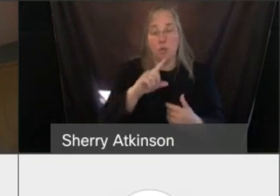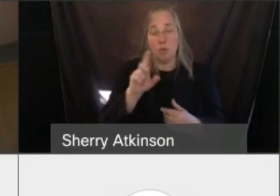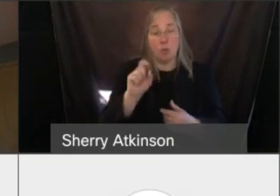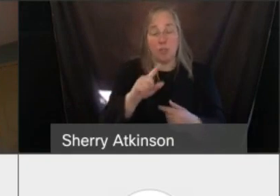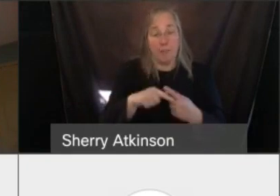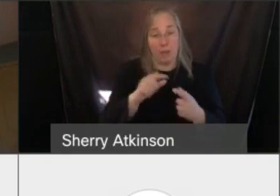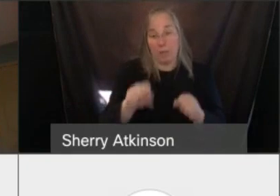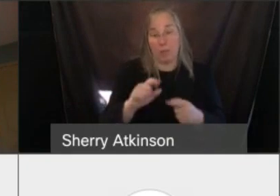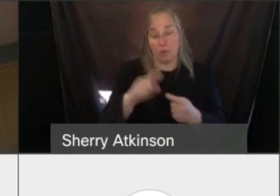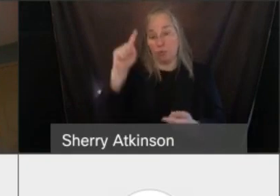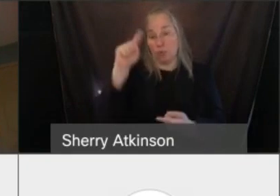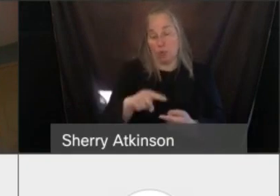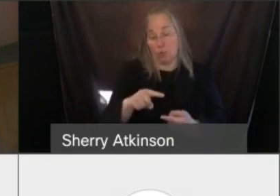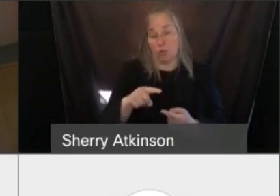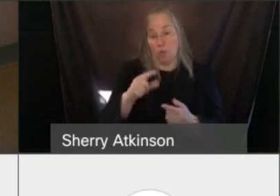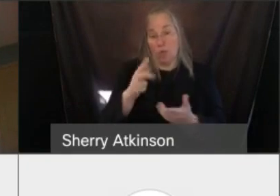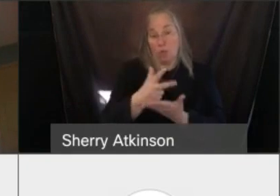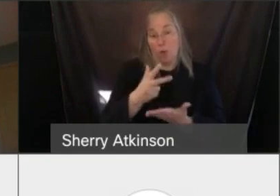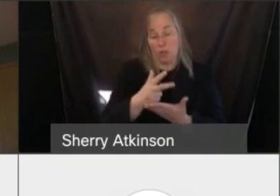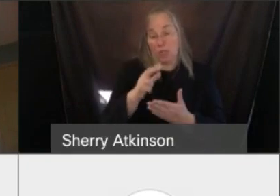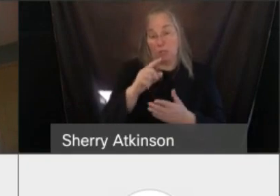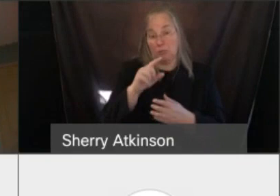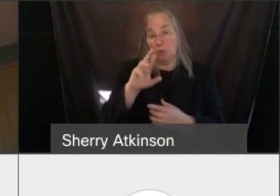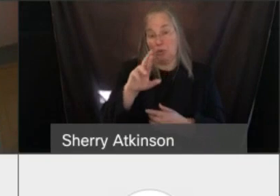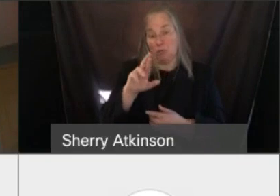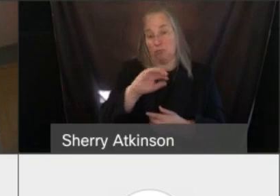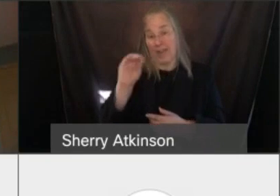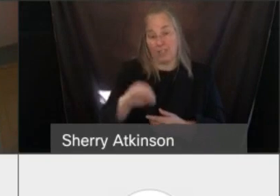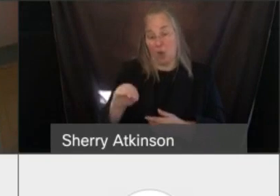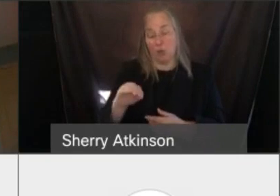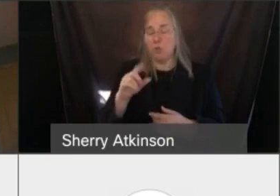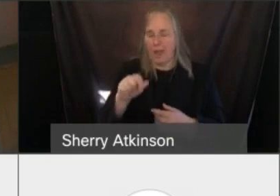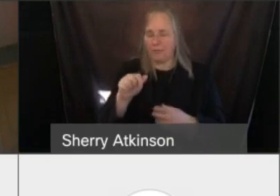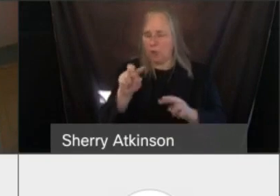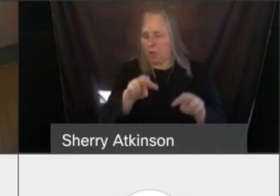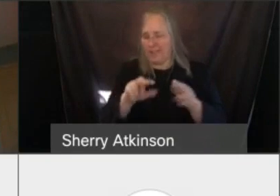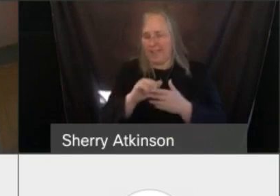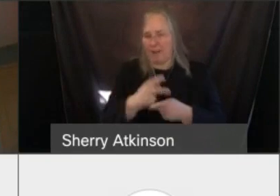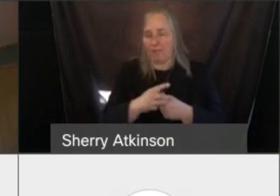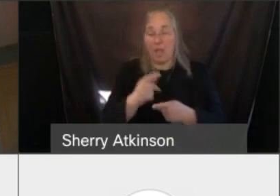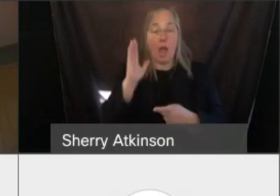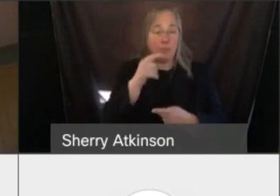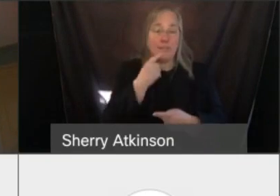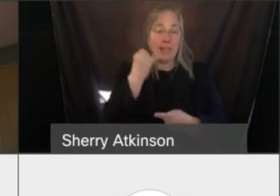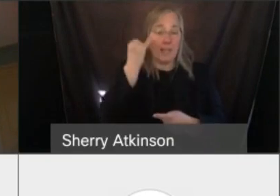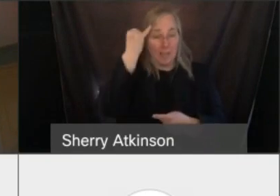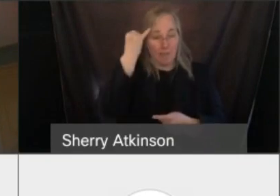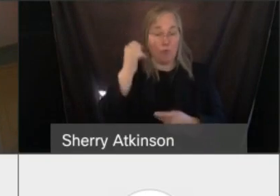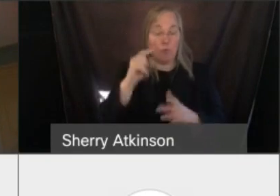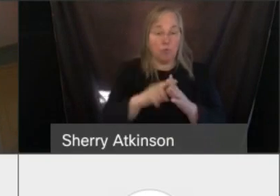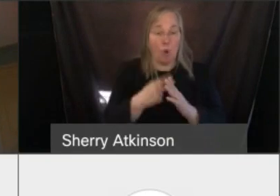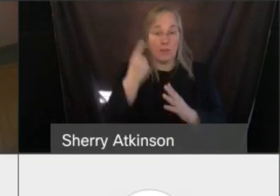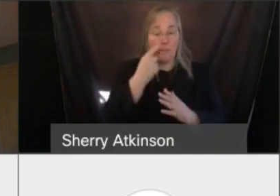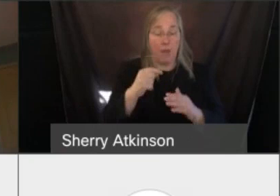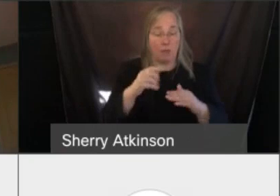reduce the parking ratios and things like that, I think it's something you have to look at somewhat carefully. I would say that if you start thinking about stacking vehicles as